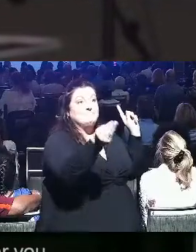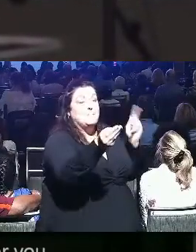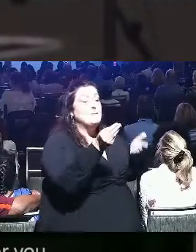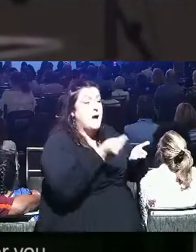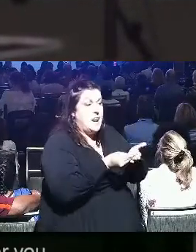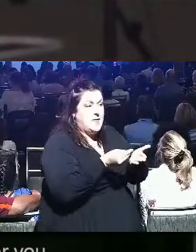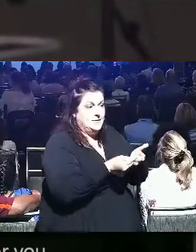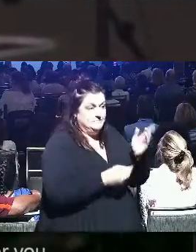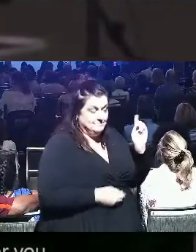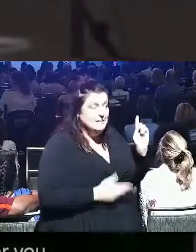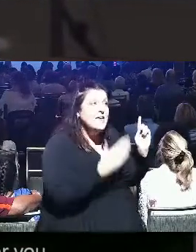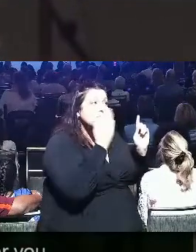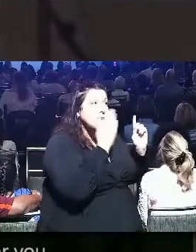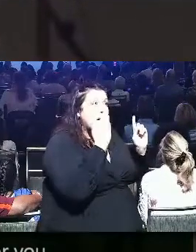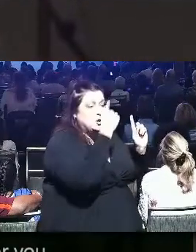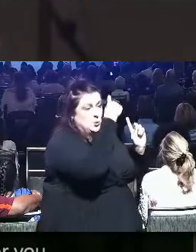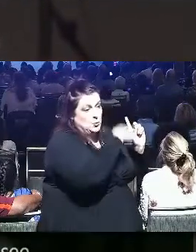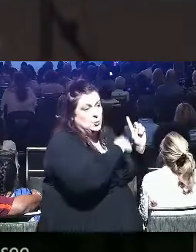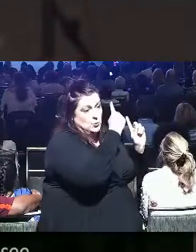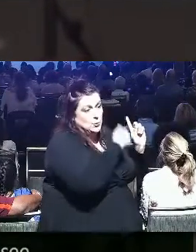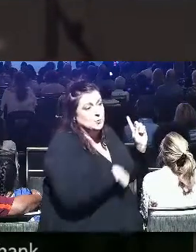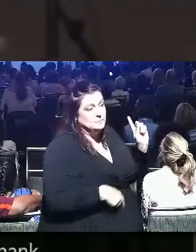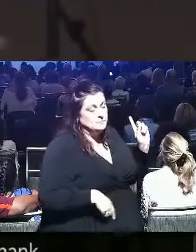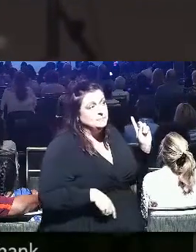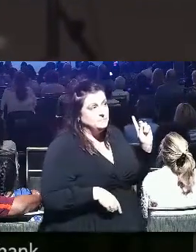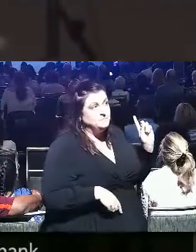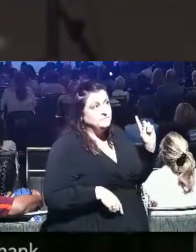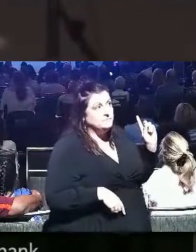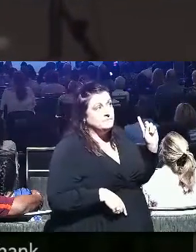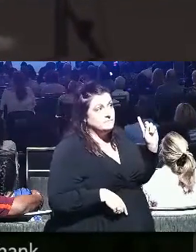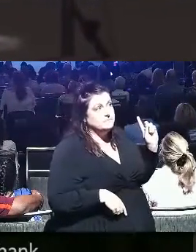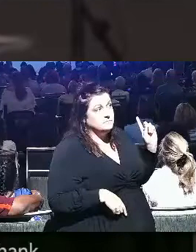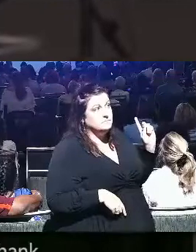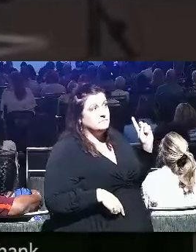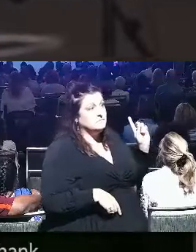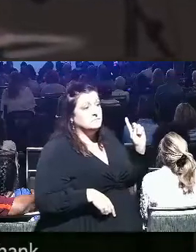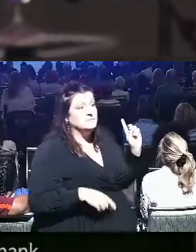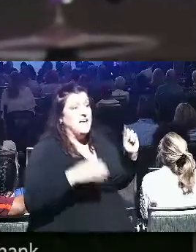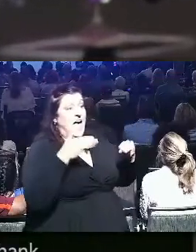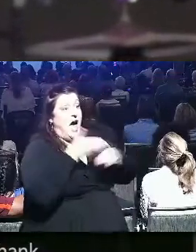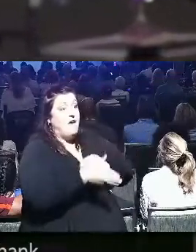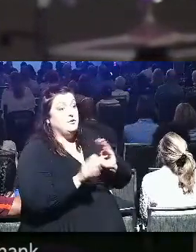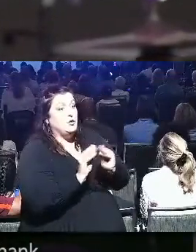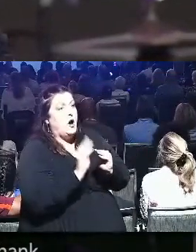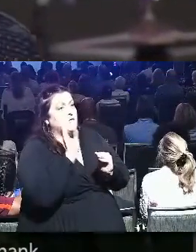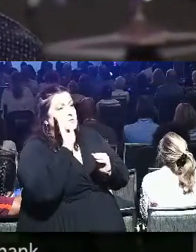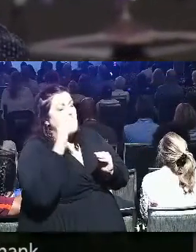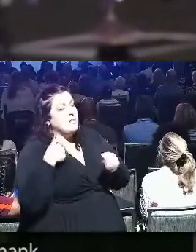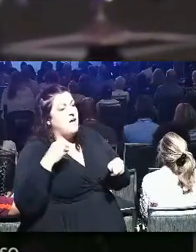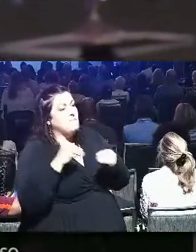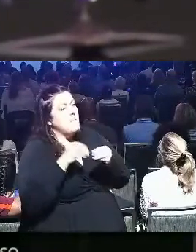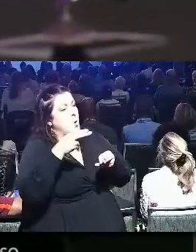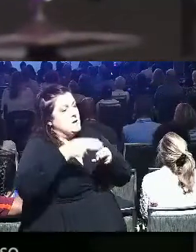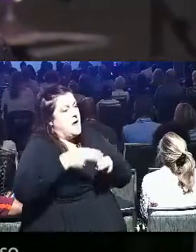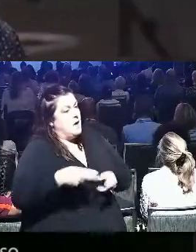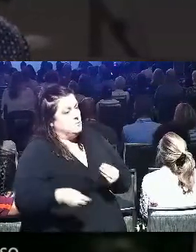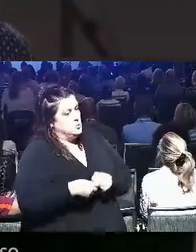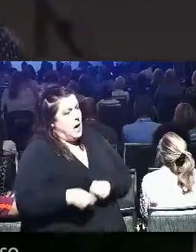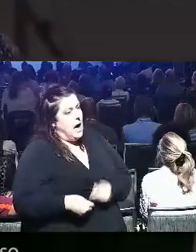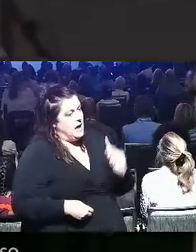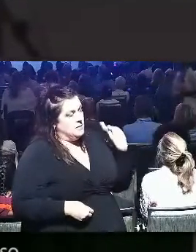fit." Thank you in advance, and this list might grow after the conference, so we'll just see how that turns out.